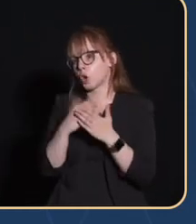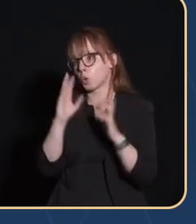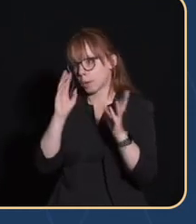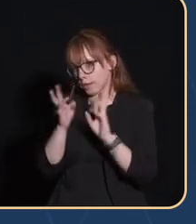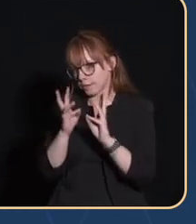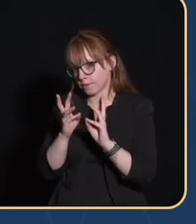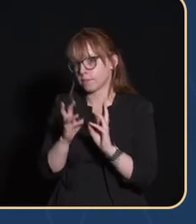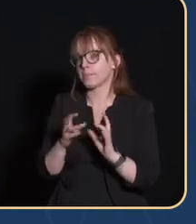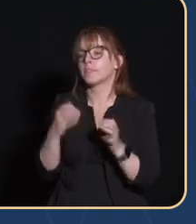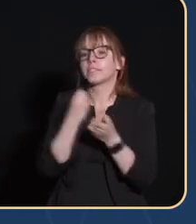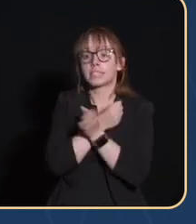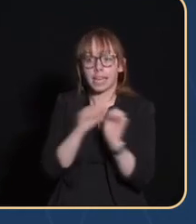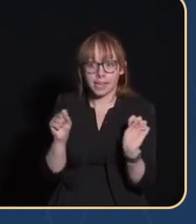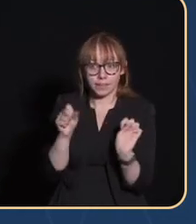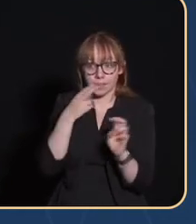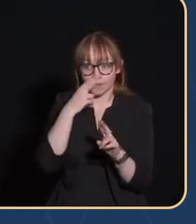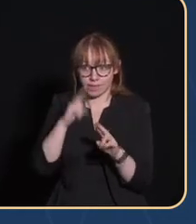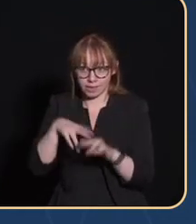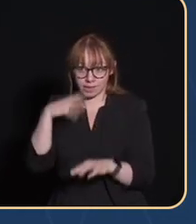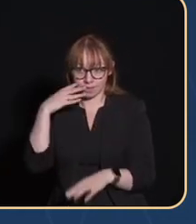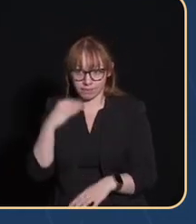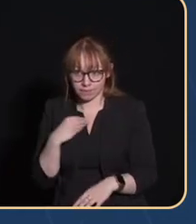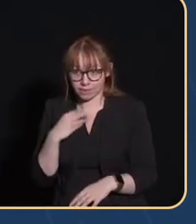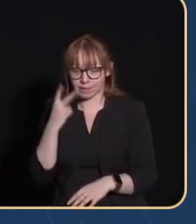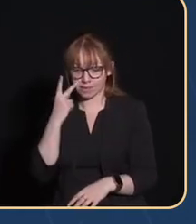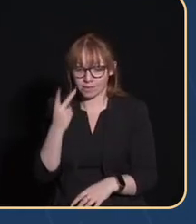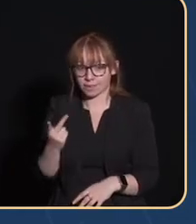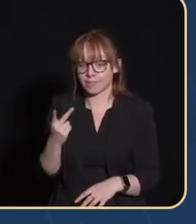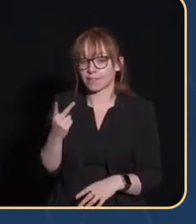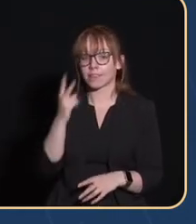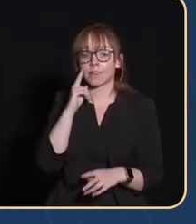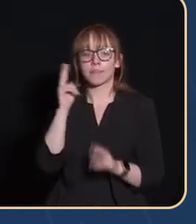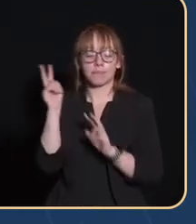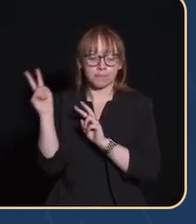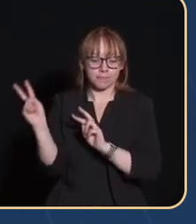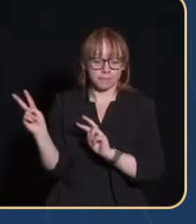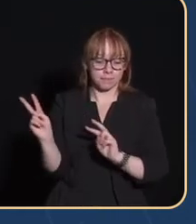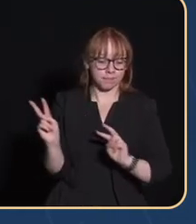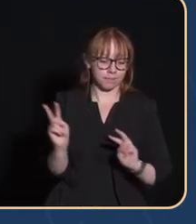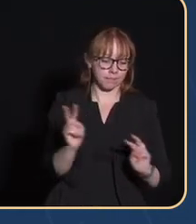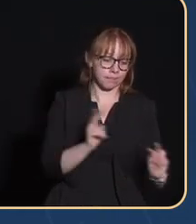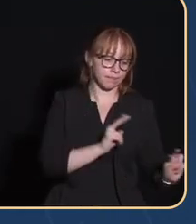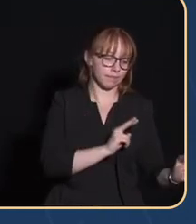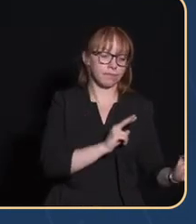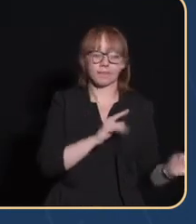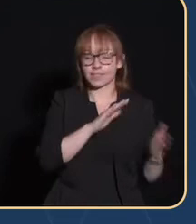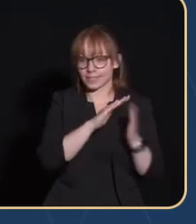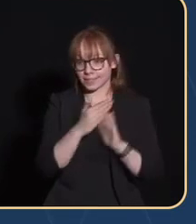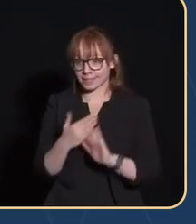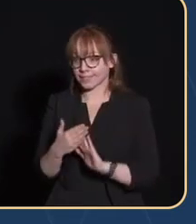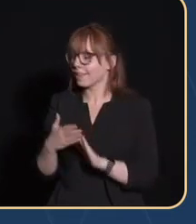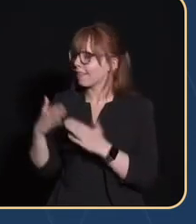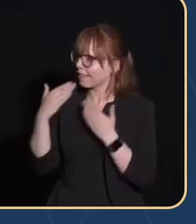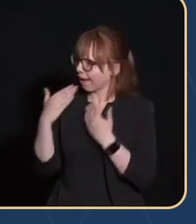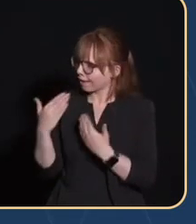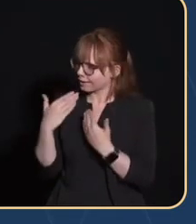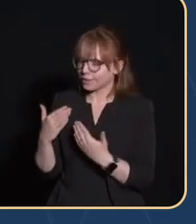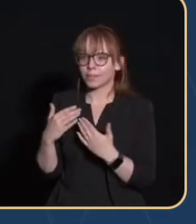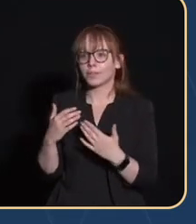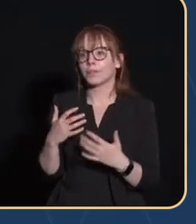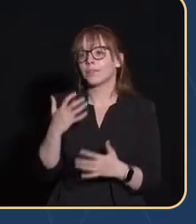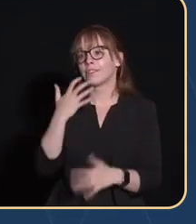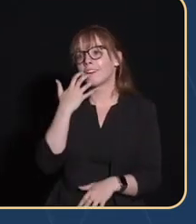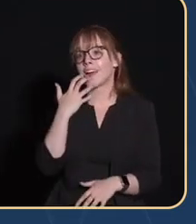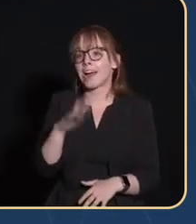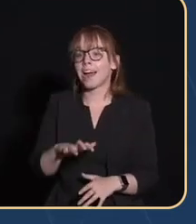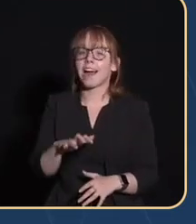fun experience. You'll get to see the St. Croix River Valley from a perspective you've never had before. All right, thank you to our hot air